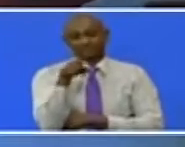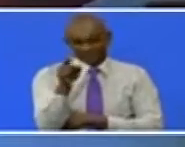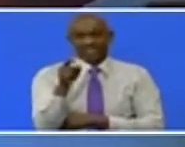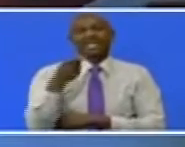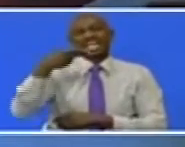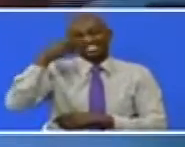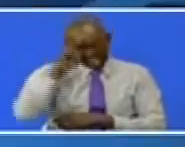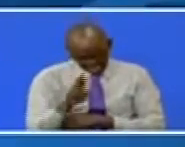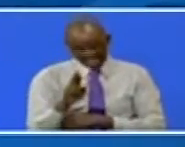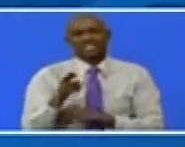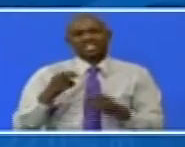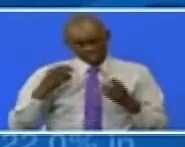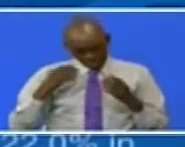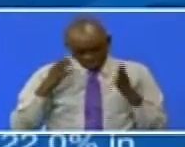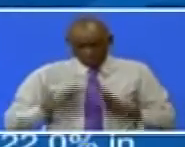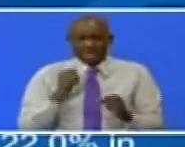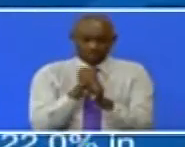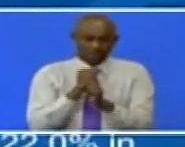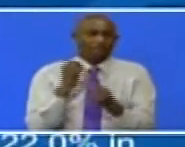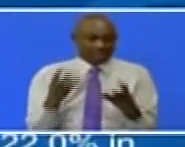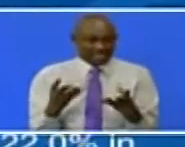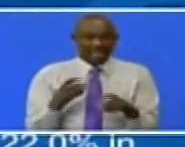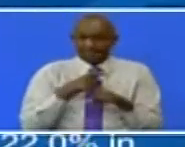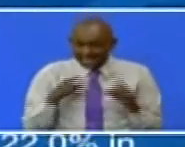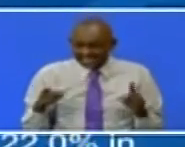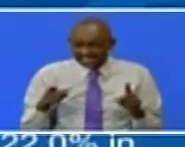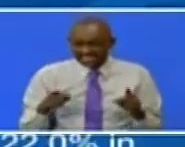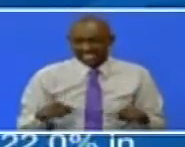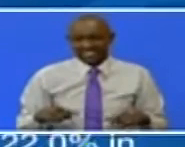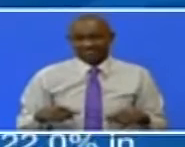resource service delivery beyond its borders.